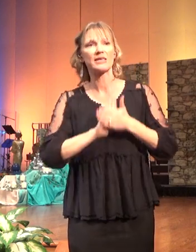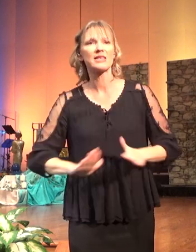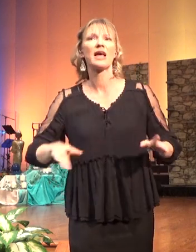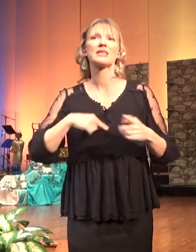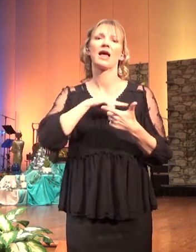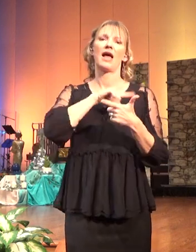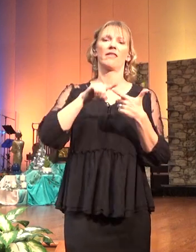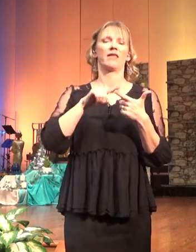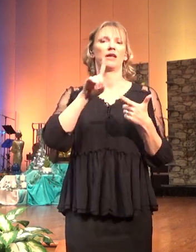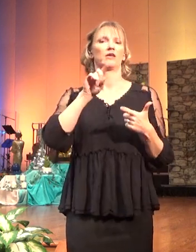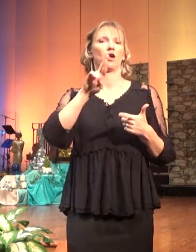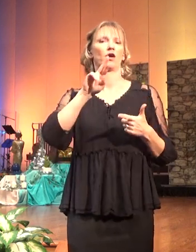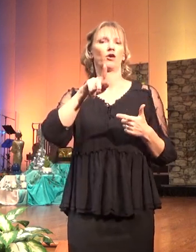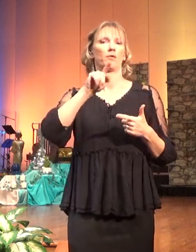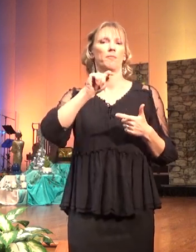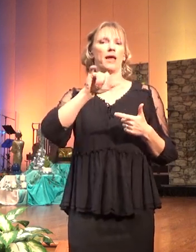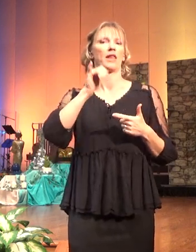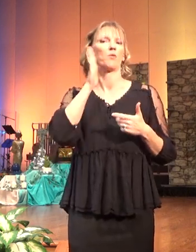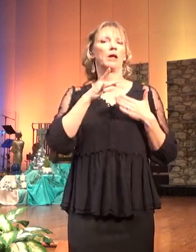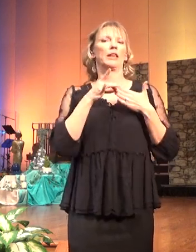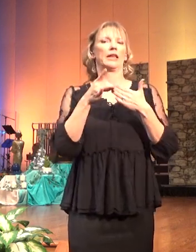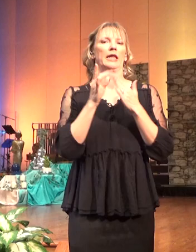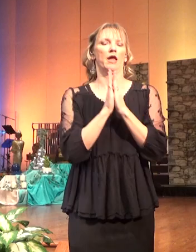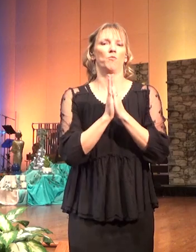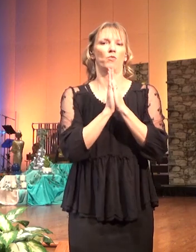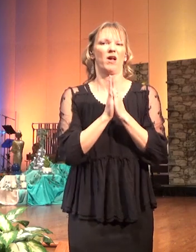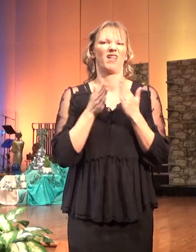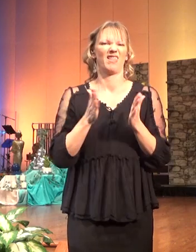Patty will lead us in prayer. Let us begin.